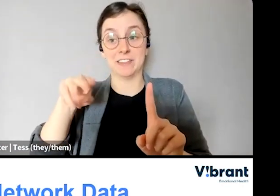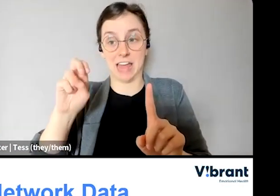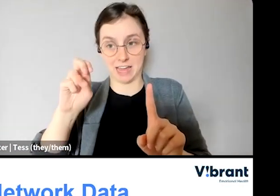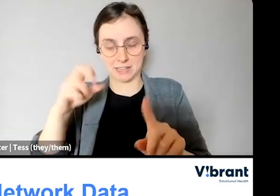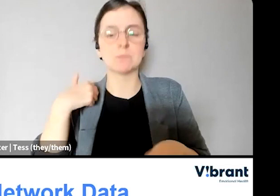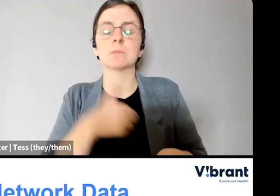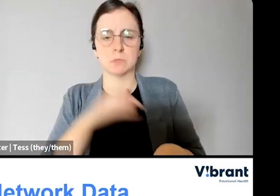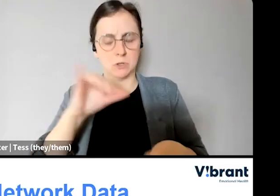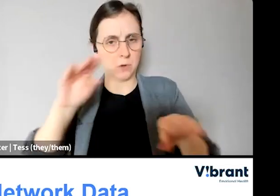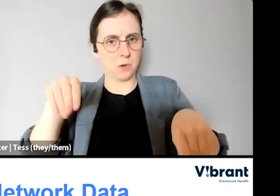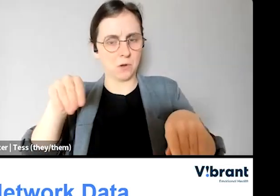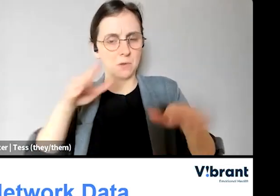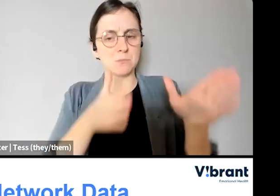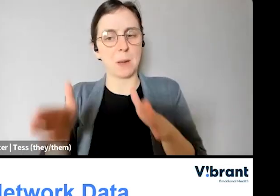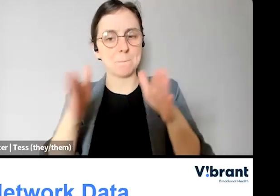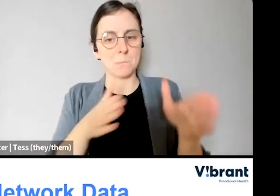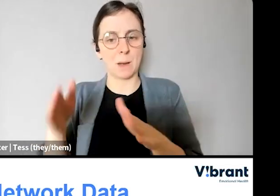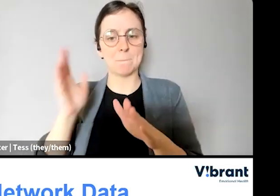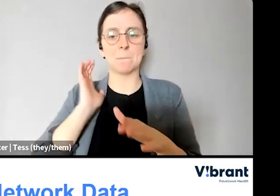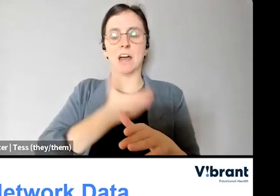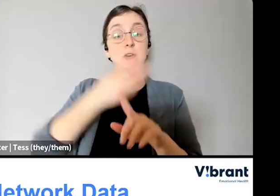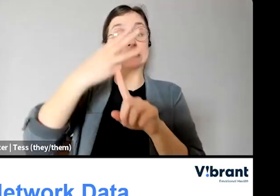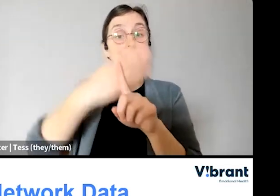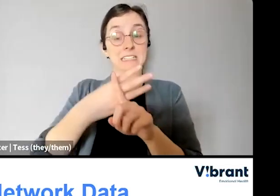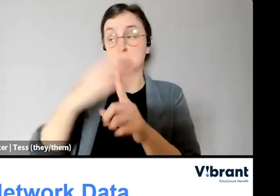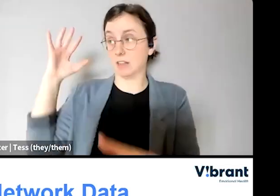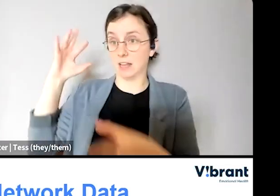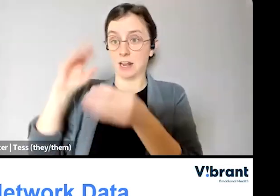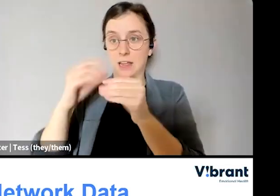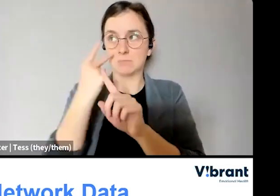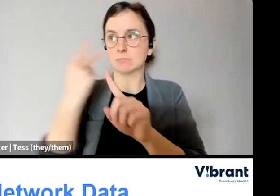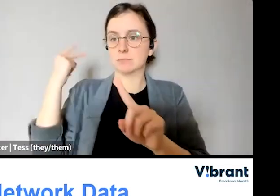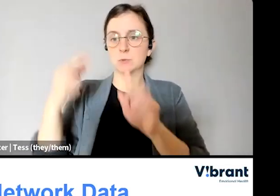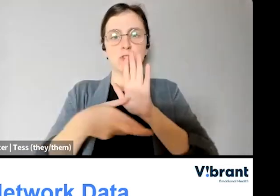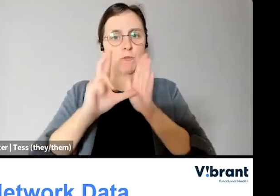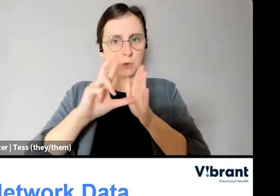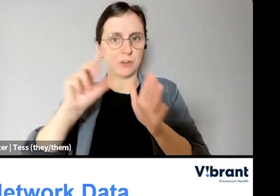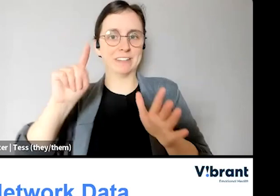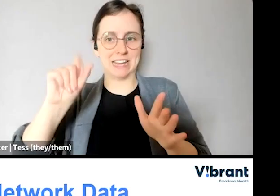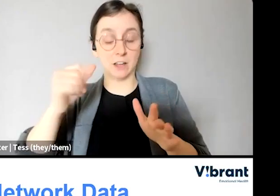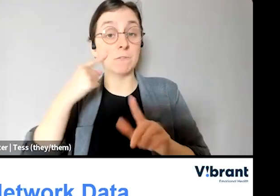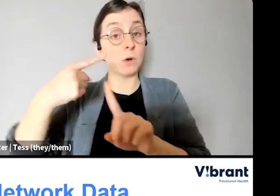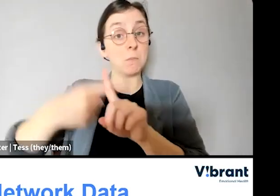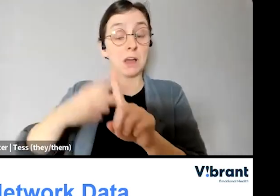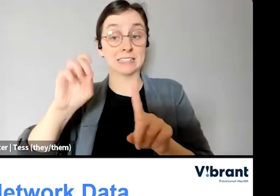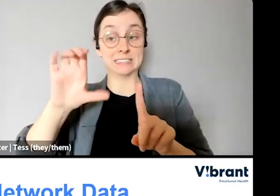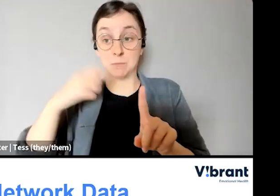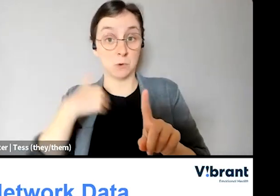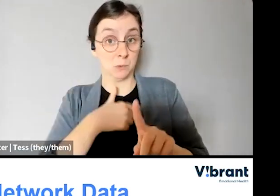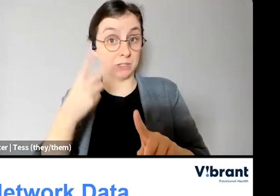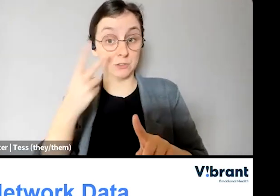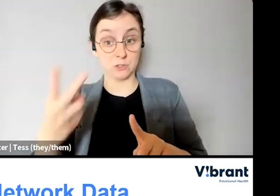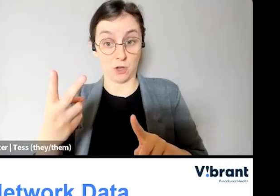a 6-month review analysis of the data. But for the month of December, what we saw